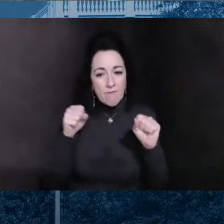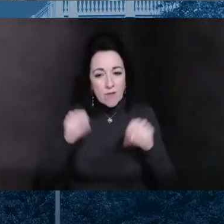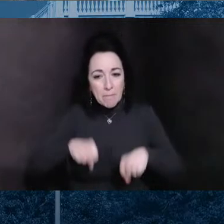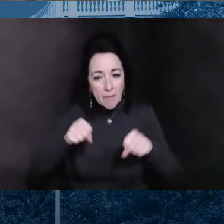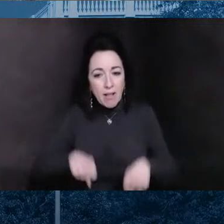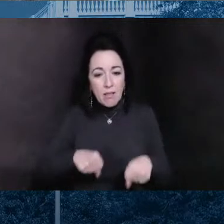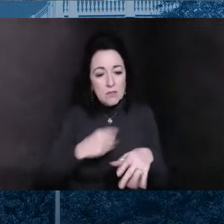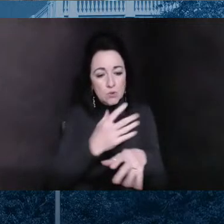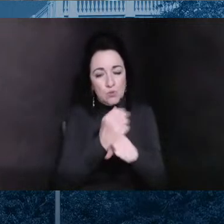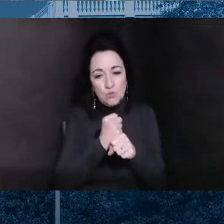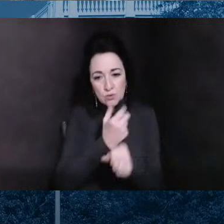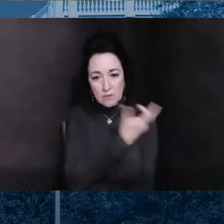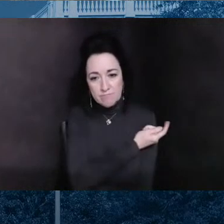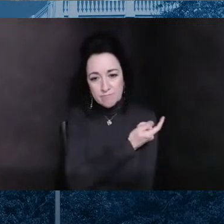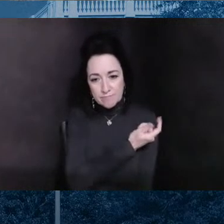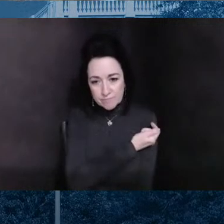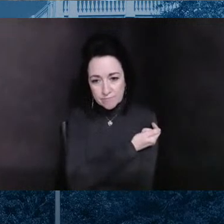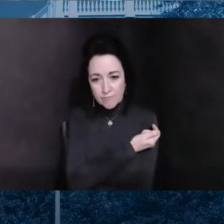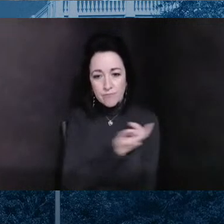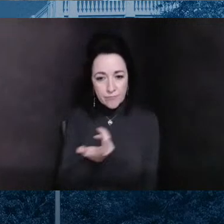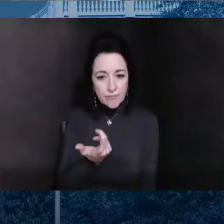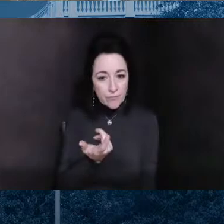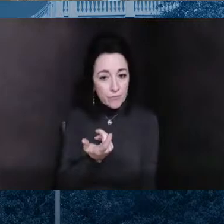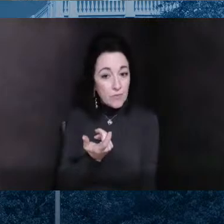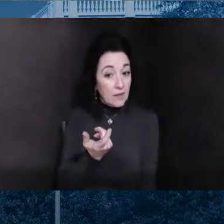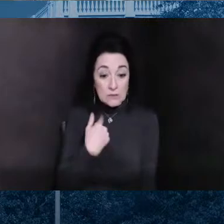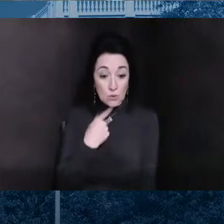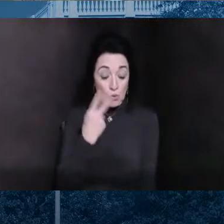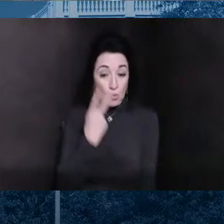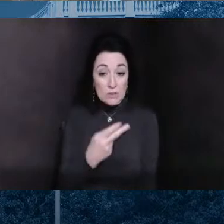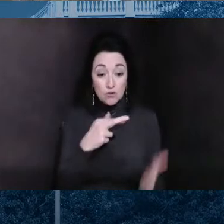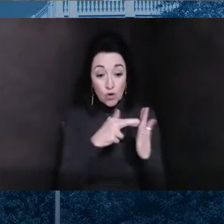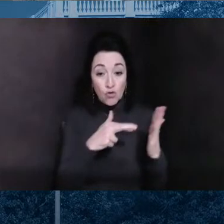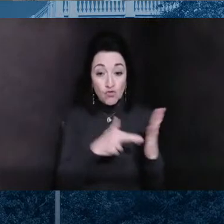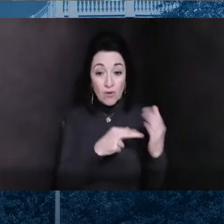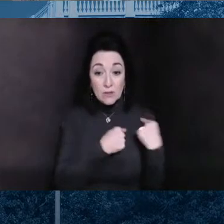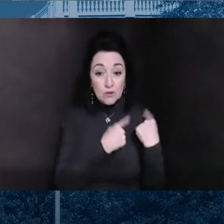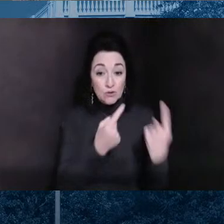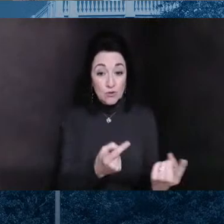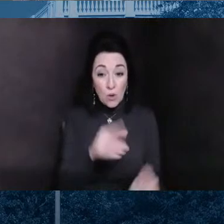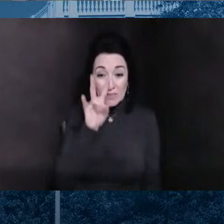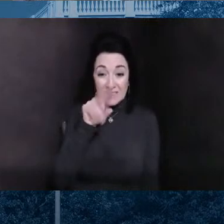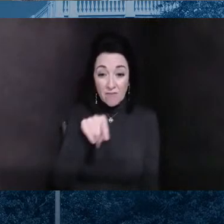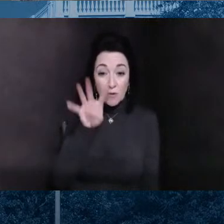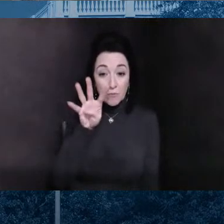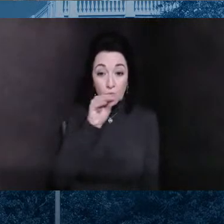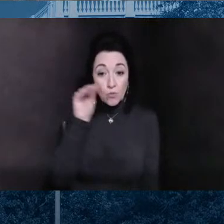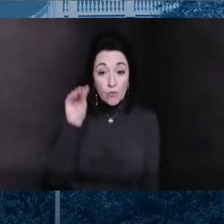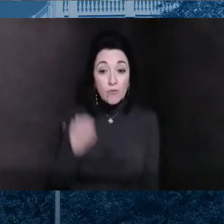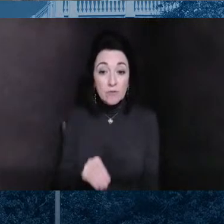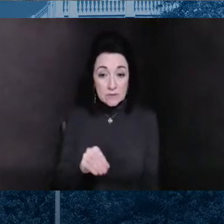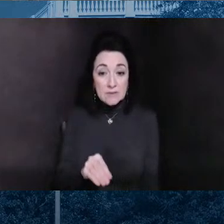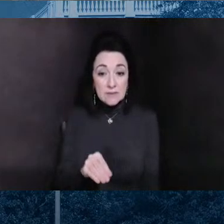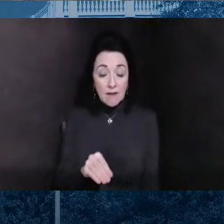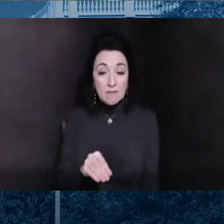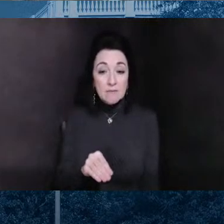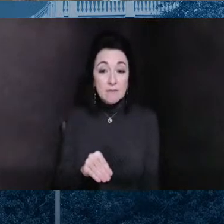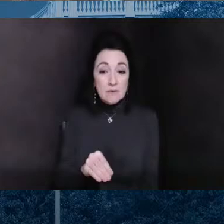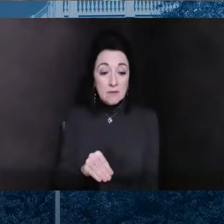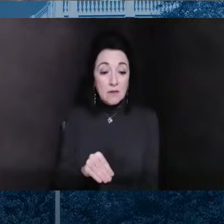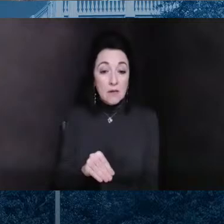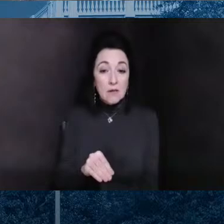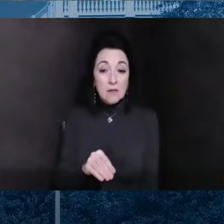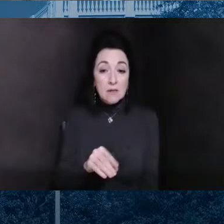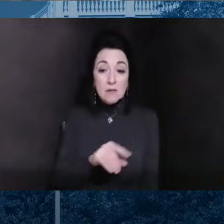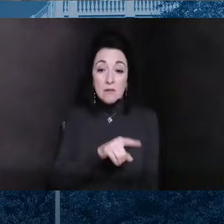proportion of minority population signed up for the registry. So for example, only 7.4% of individuals signed up in our registry